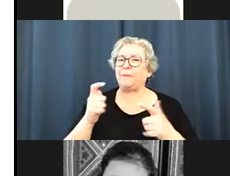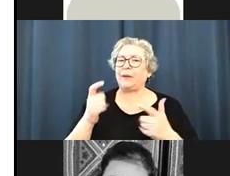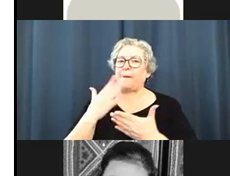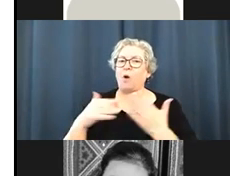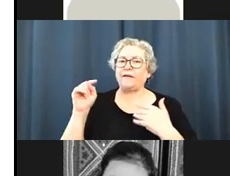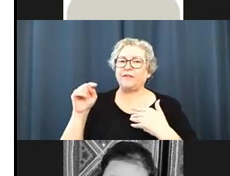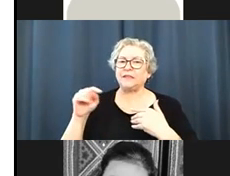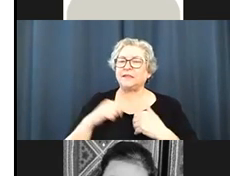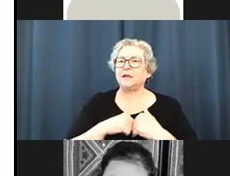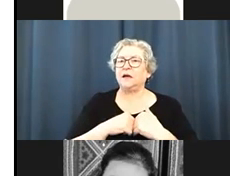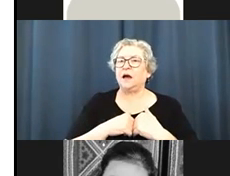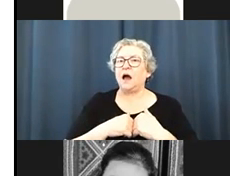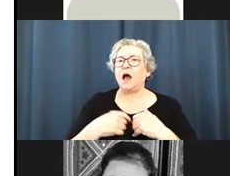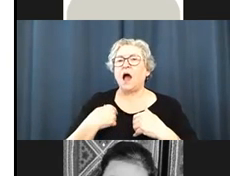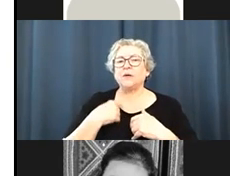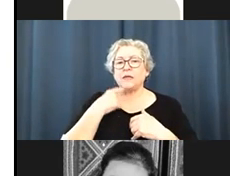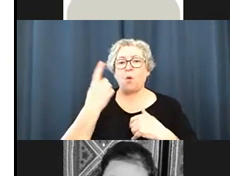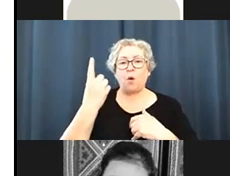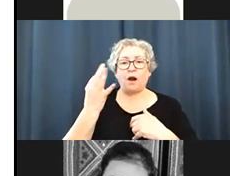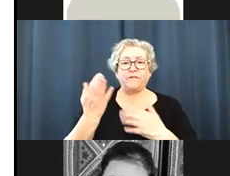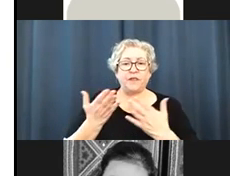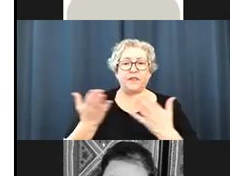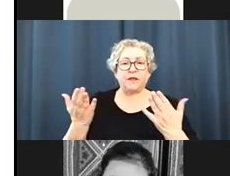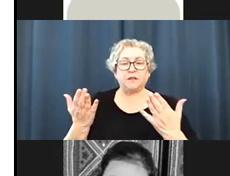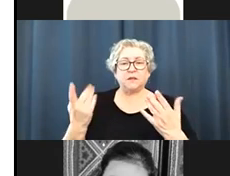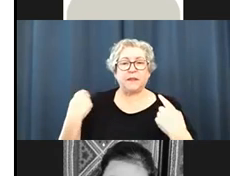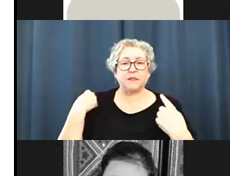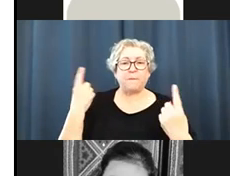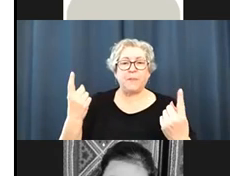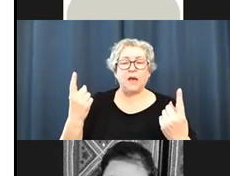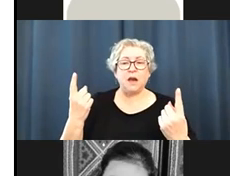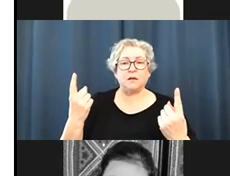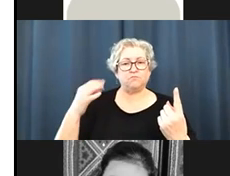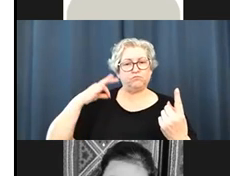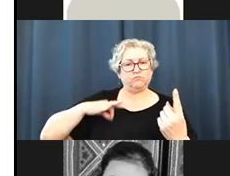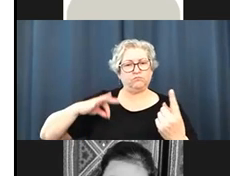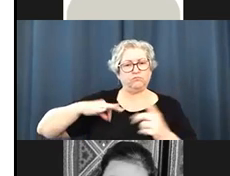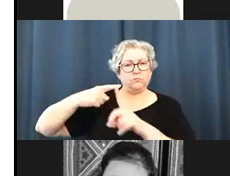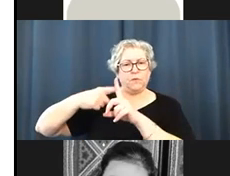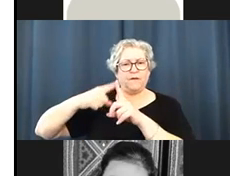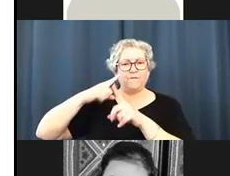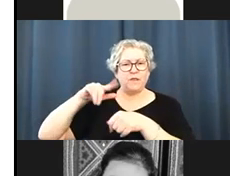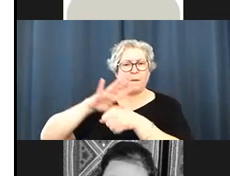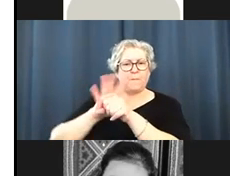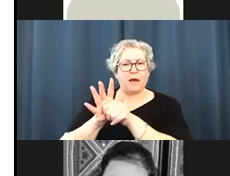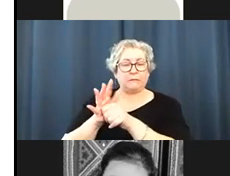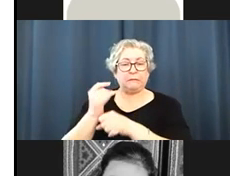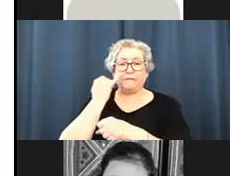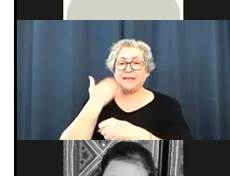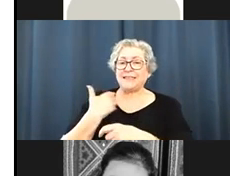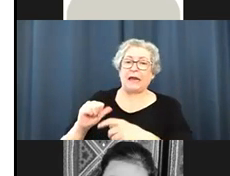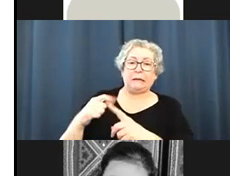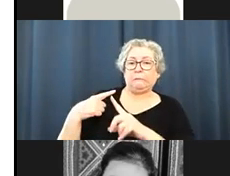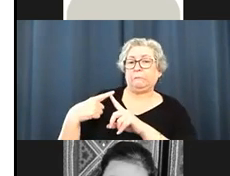it's probably, I would say, one of the things that has been a benefit of this pandemic, if there is a silver lining of any